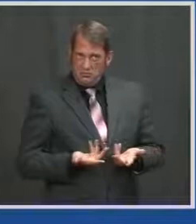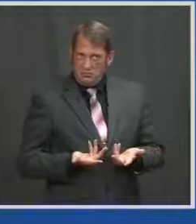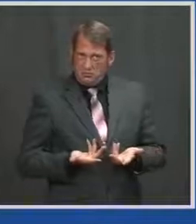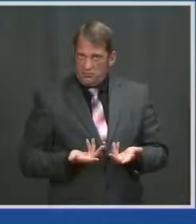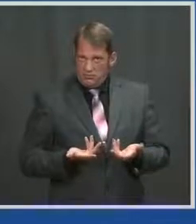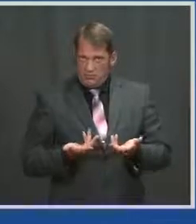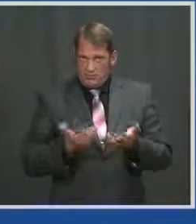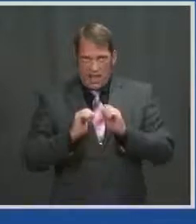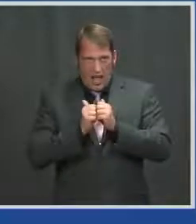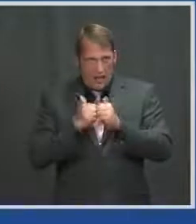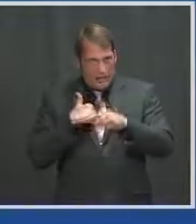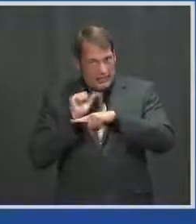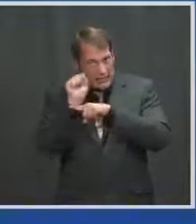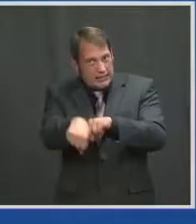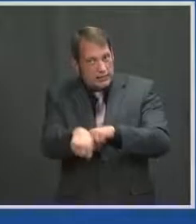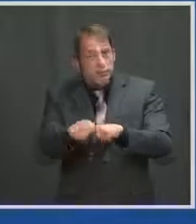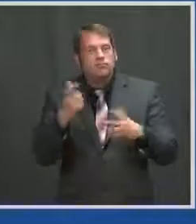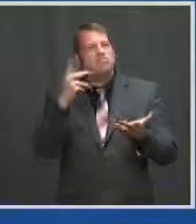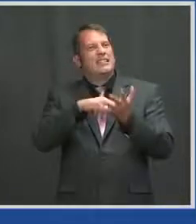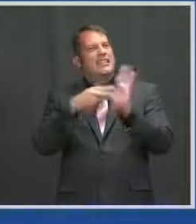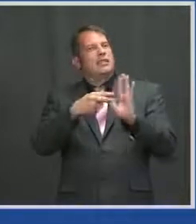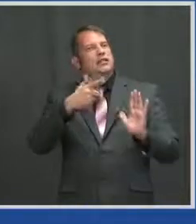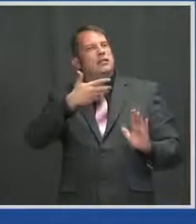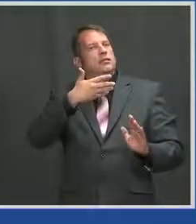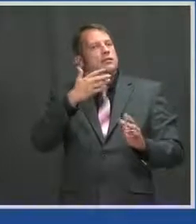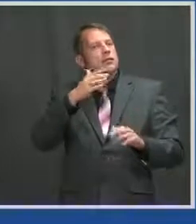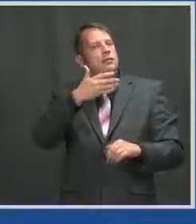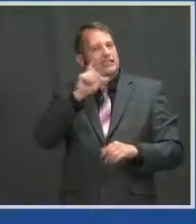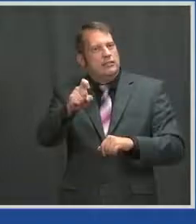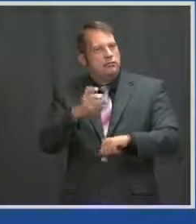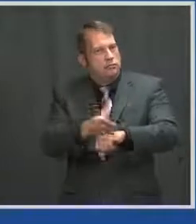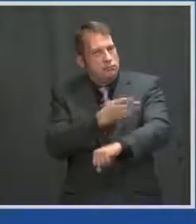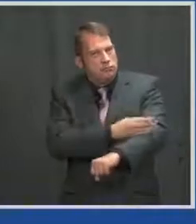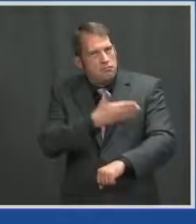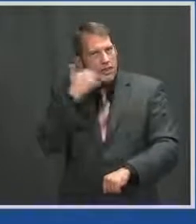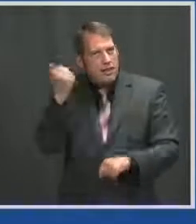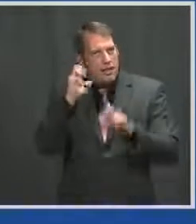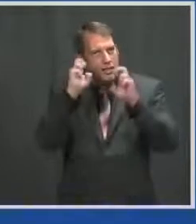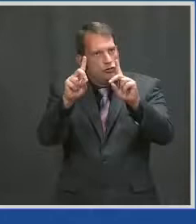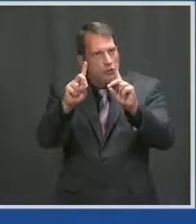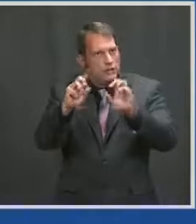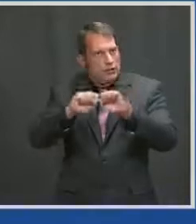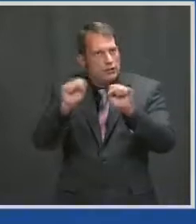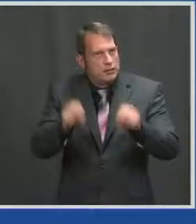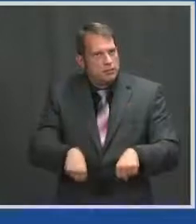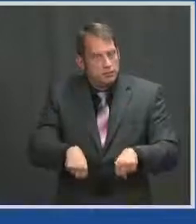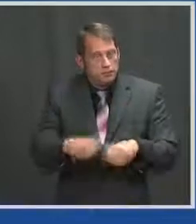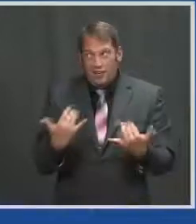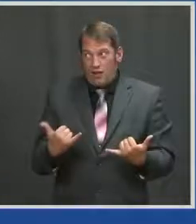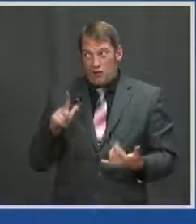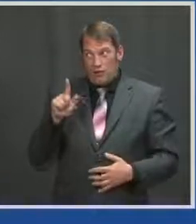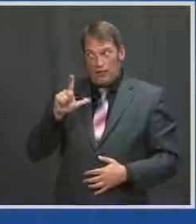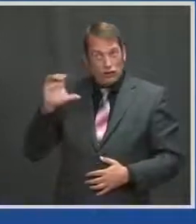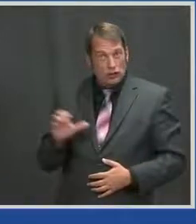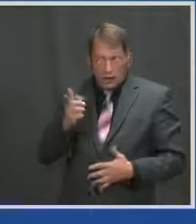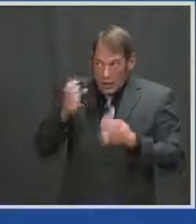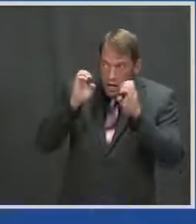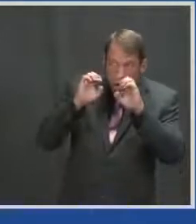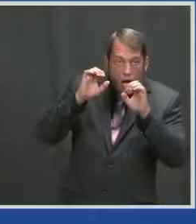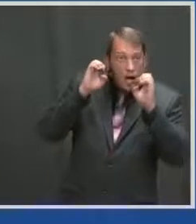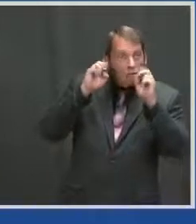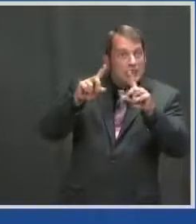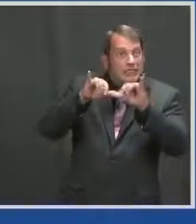in 2021 is not enough to compete in the 21st century. In my view, we need 16 years of public